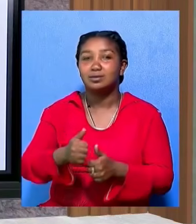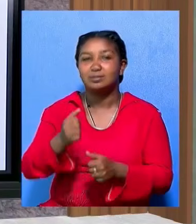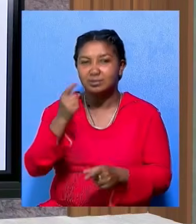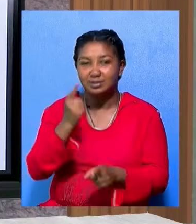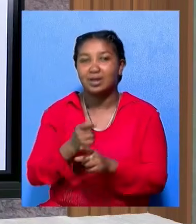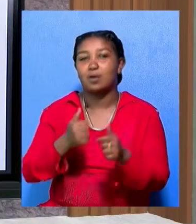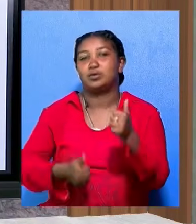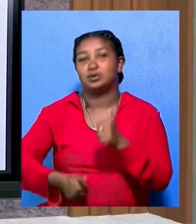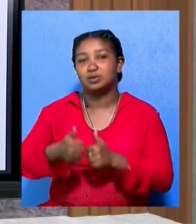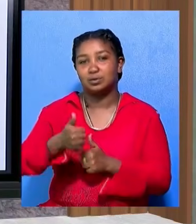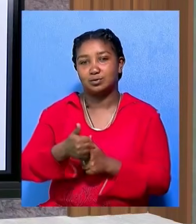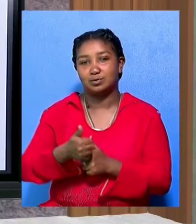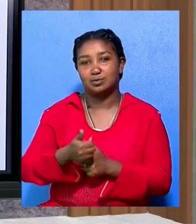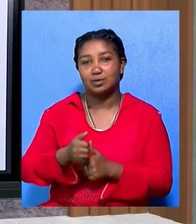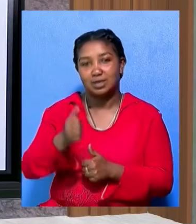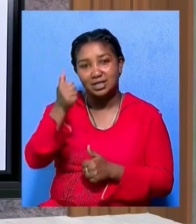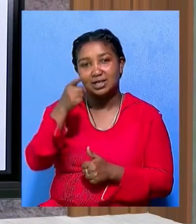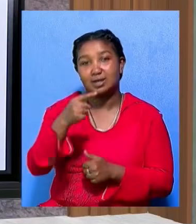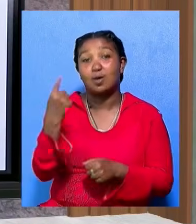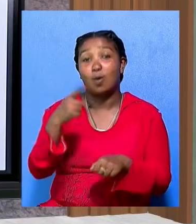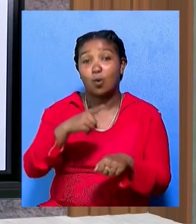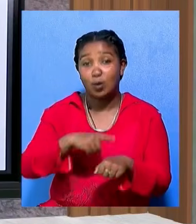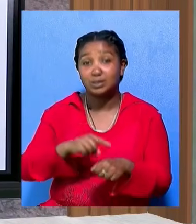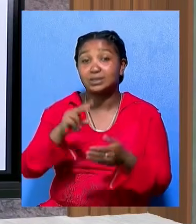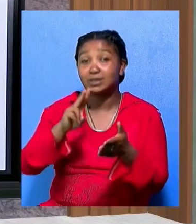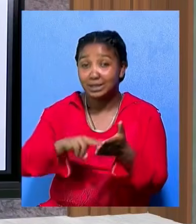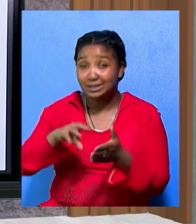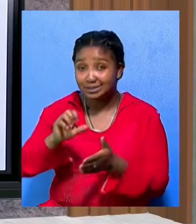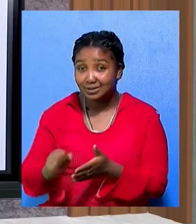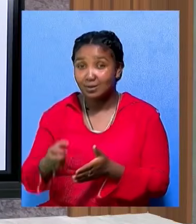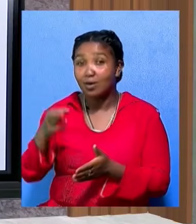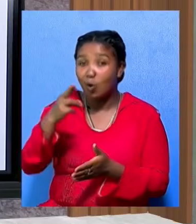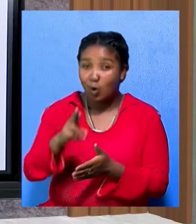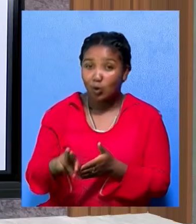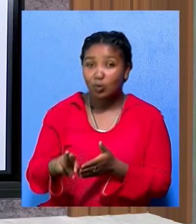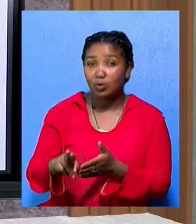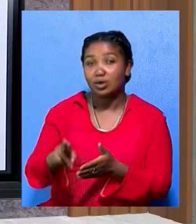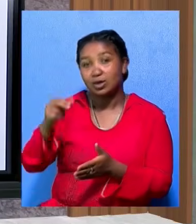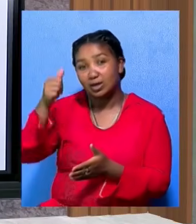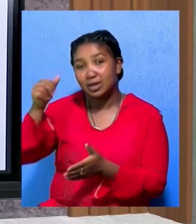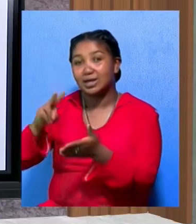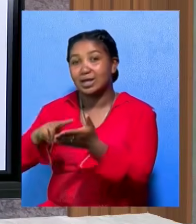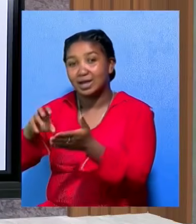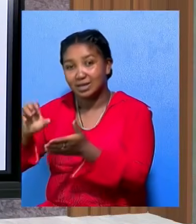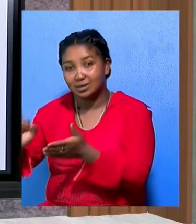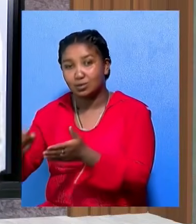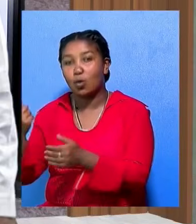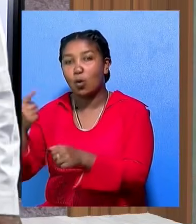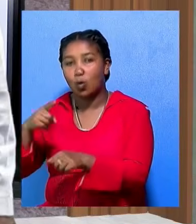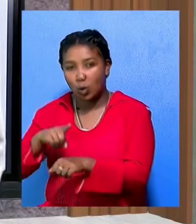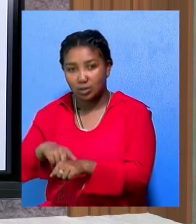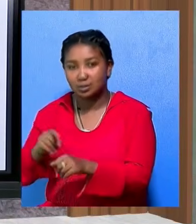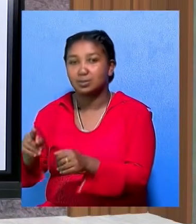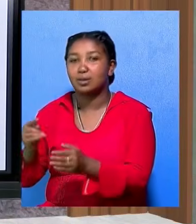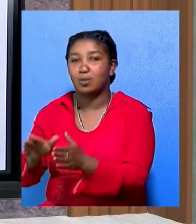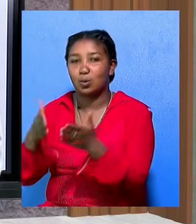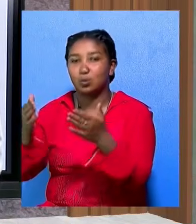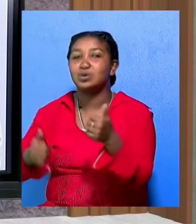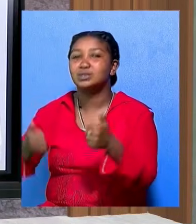word. He always reads or he reads always the book.